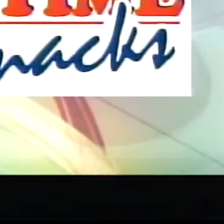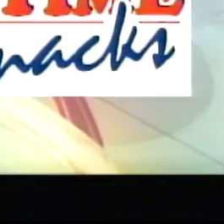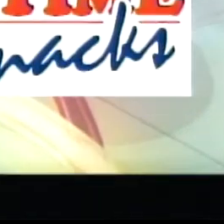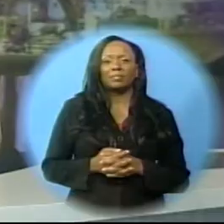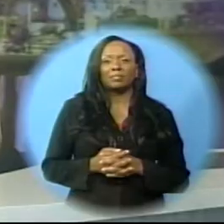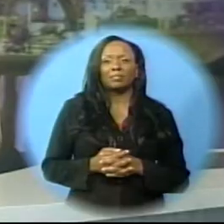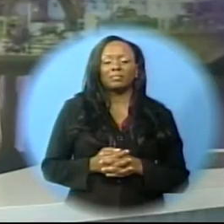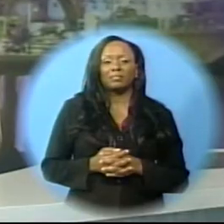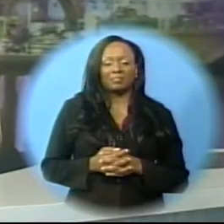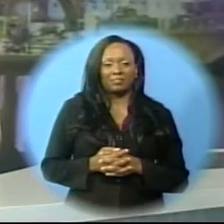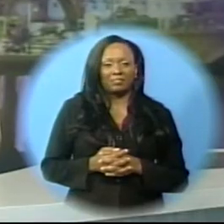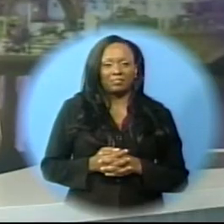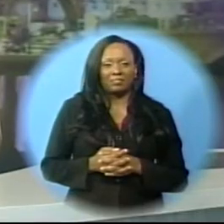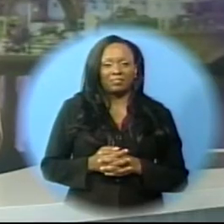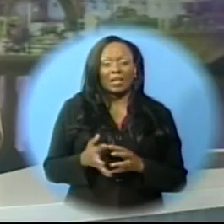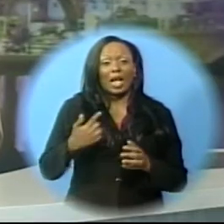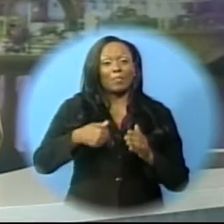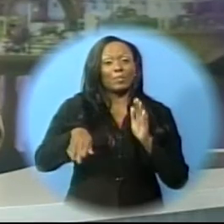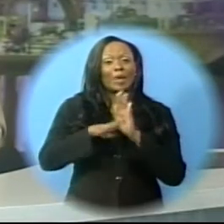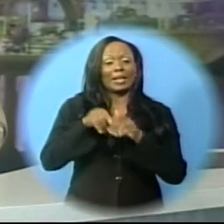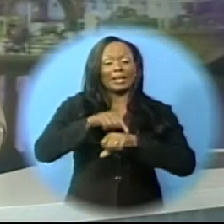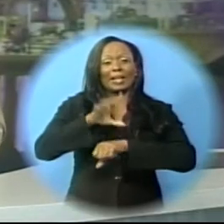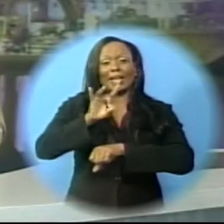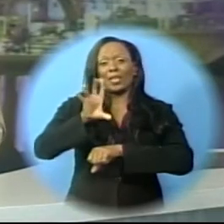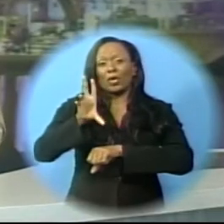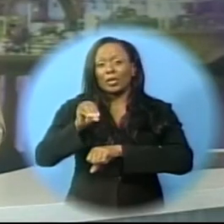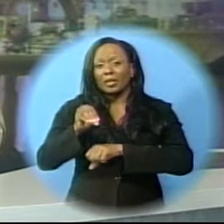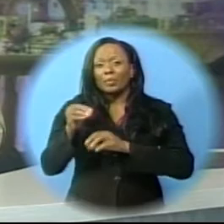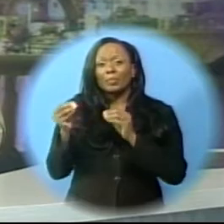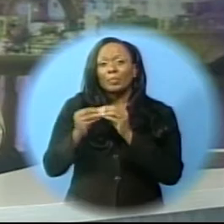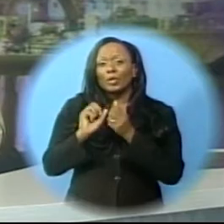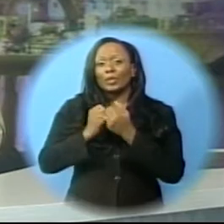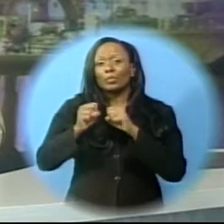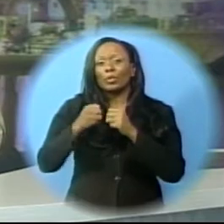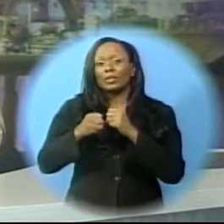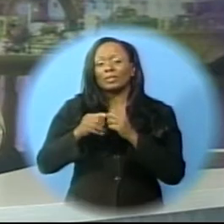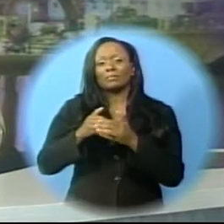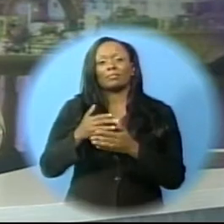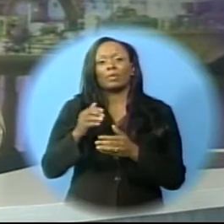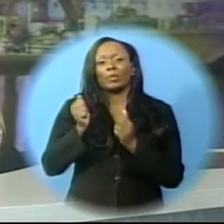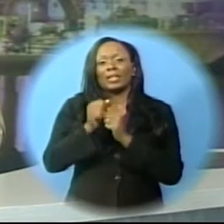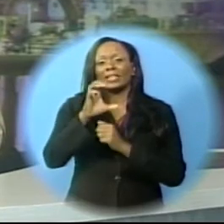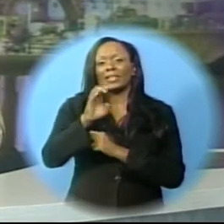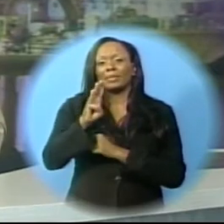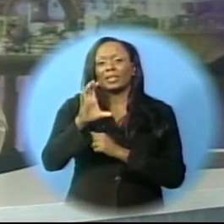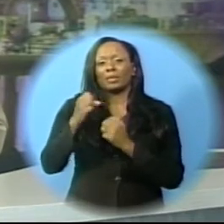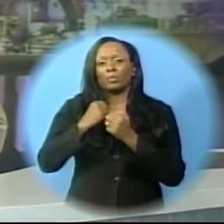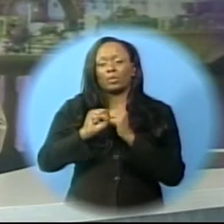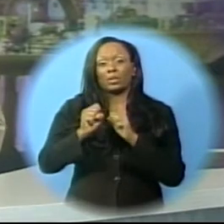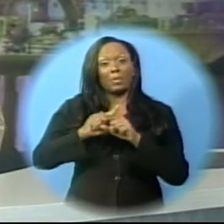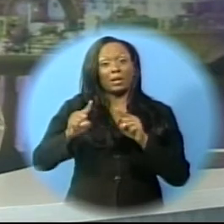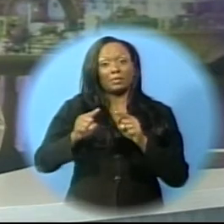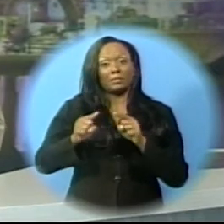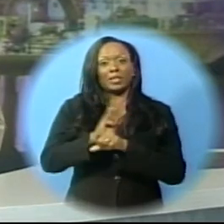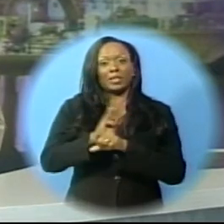Snacks. I'll be back at 8:30 with more sports on CBC Sports. But up next, Business Report.